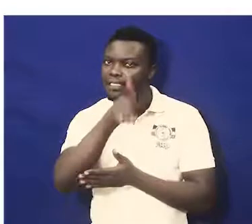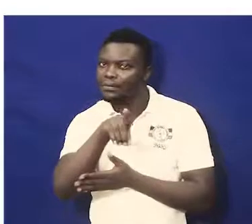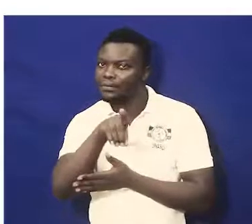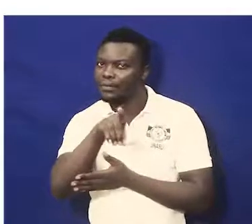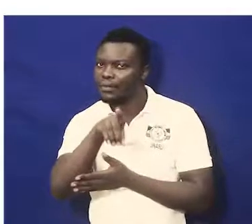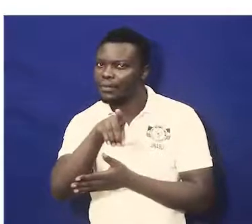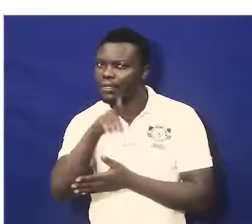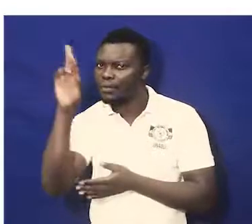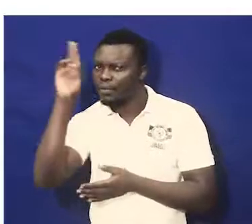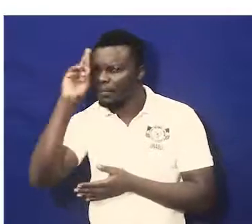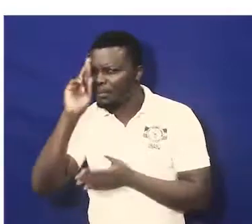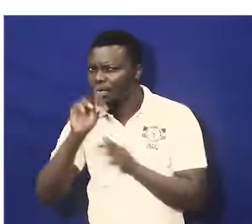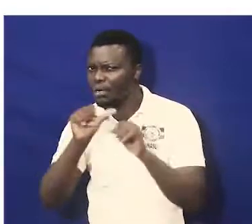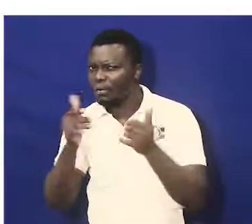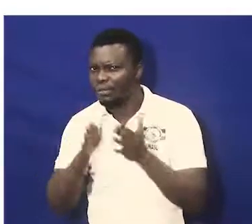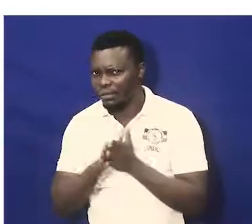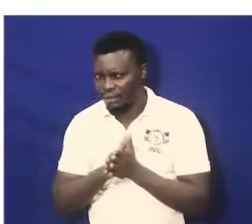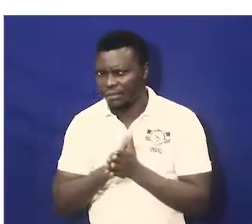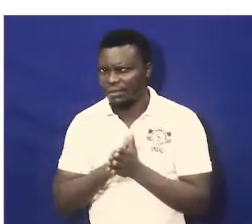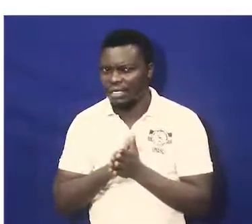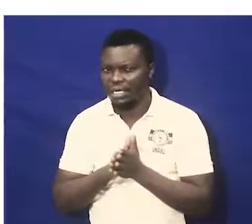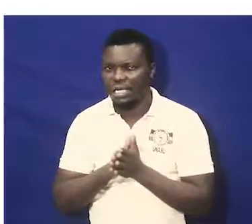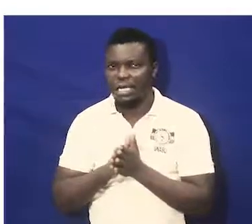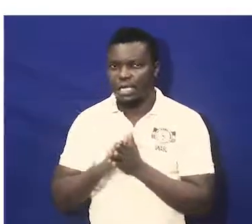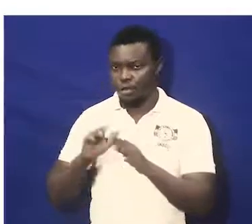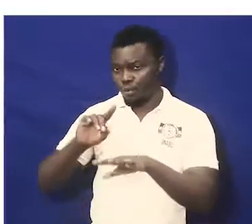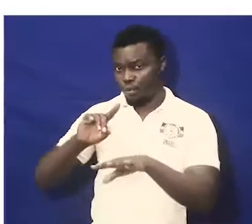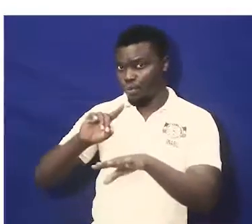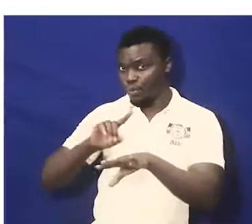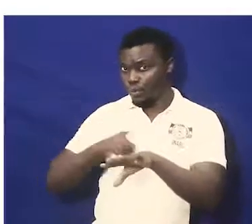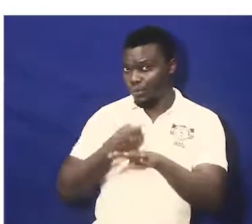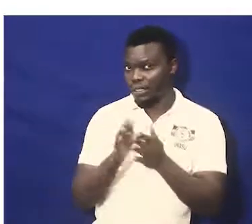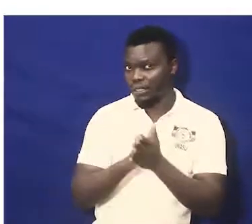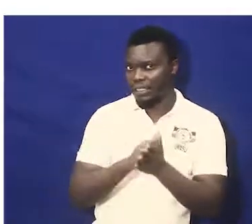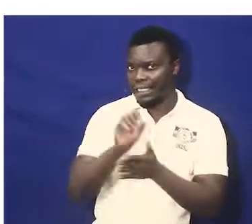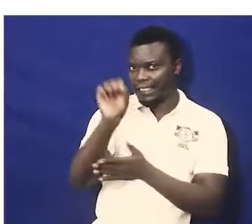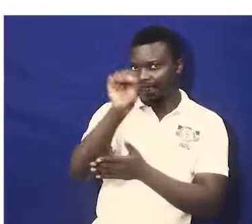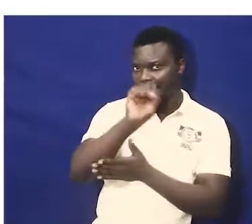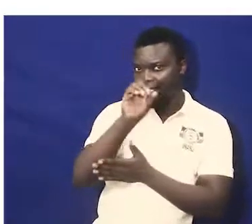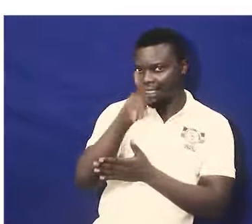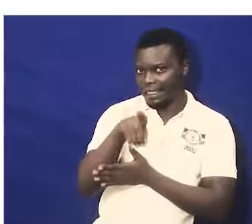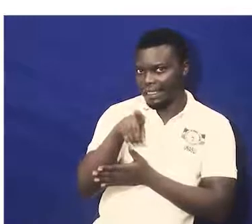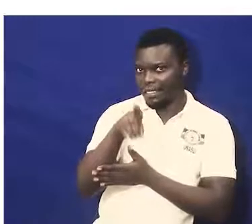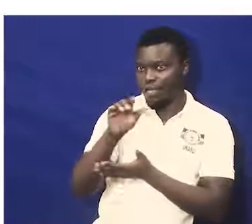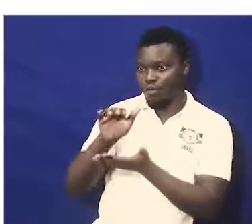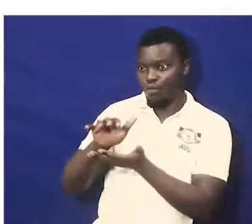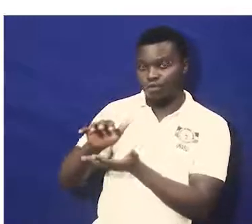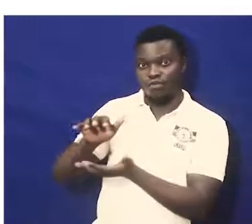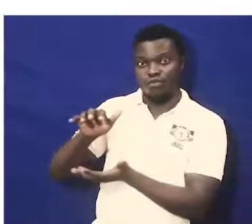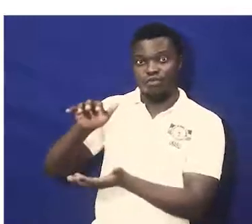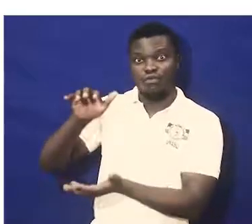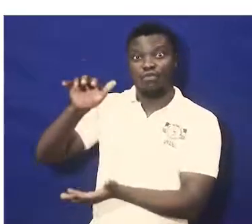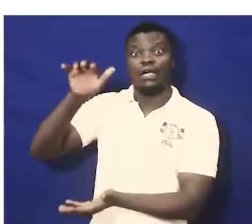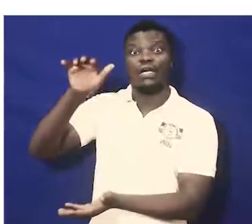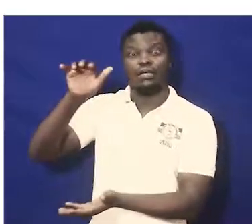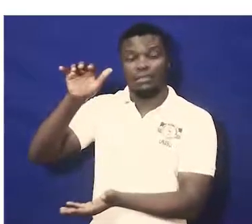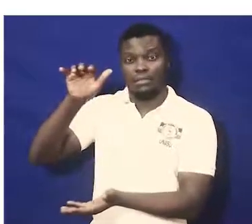If you remember very well, we learned that when the selling price is greater than the cost